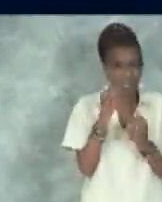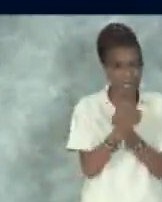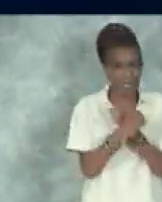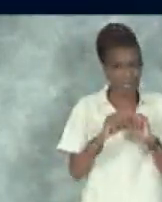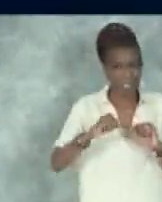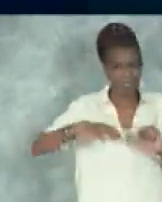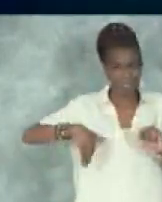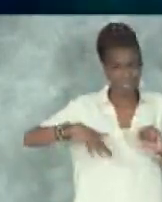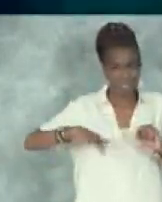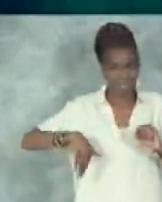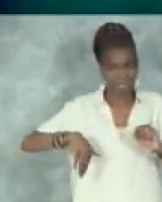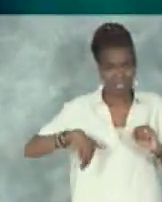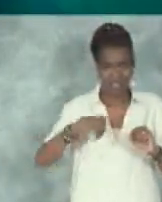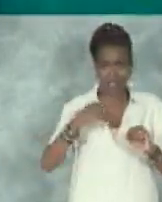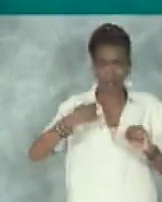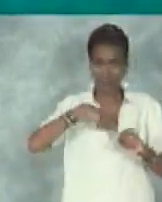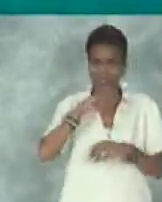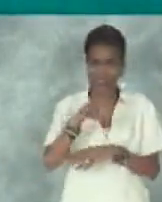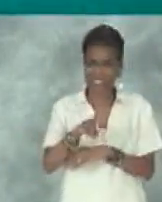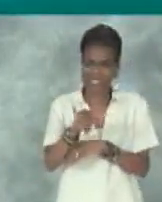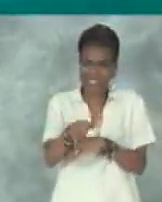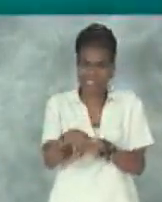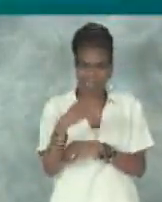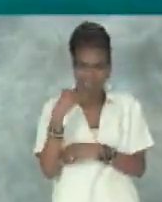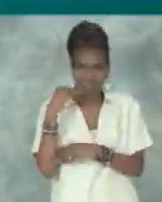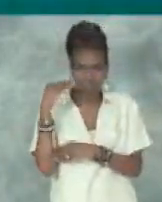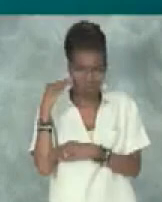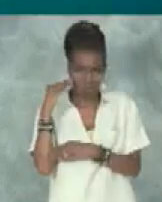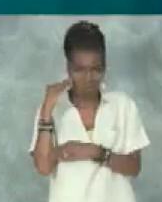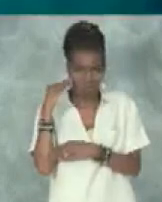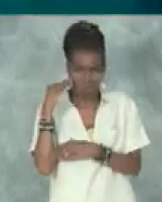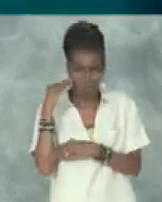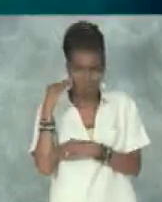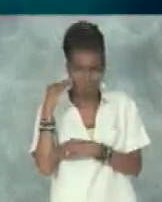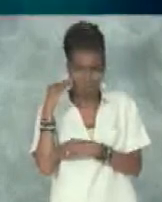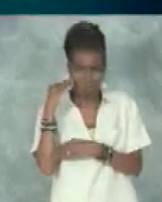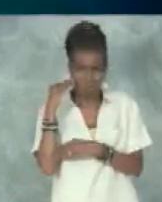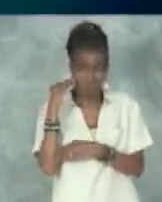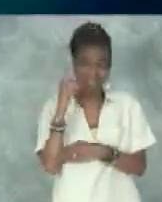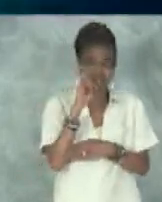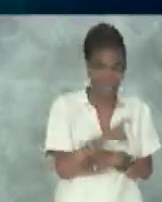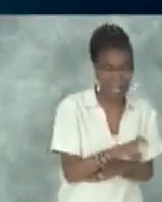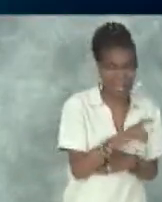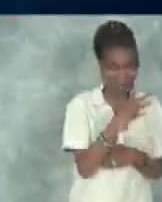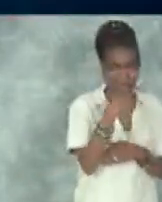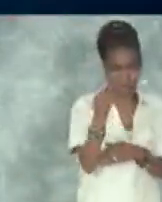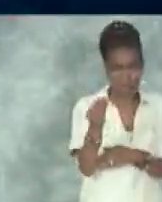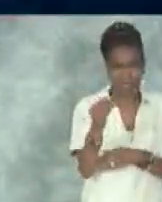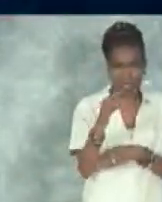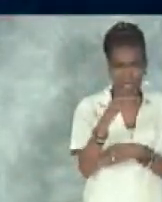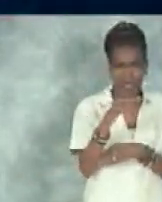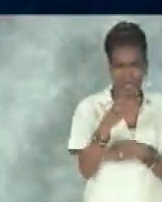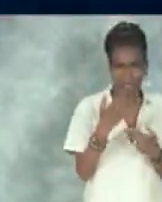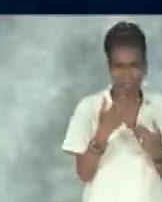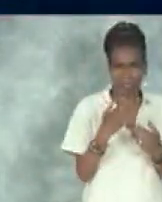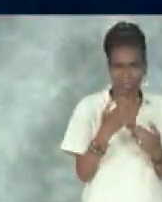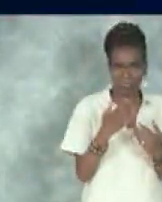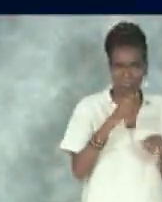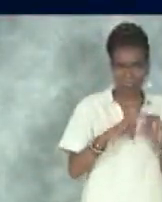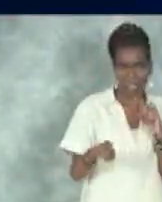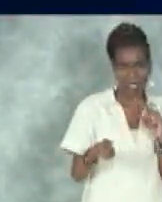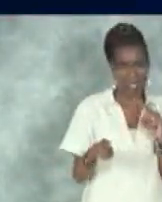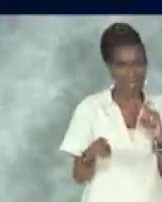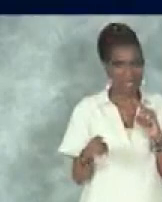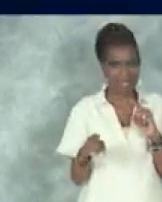come out. We need to stay in our homes. We need, unless you have to go out, and if you do go out, you need to have on a mask, and you need